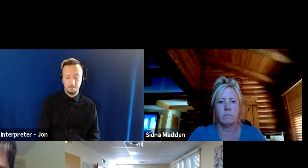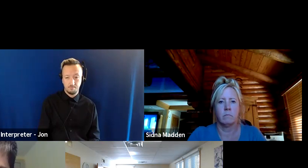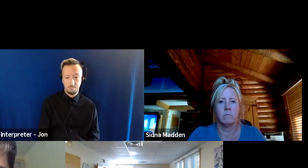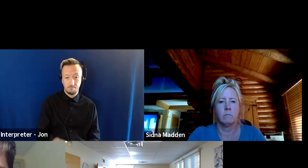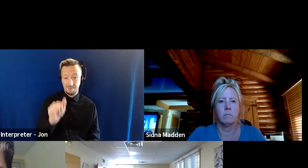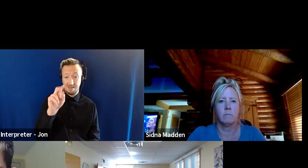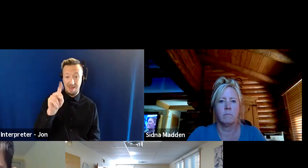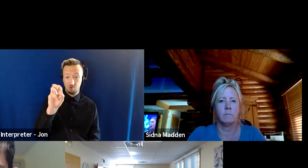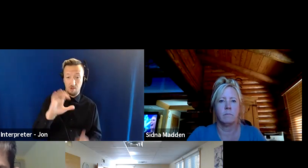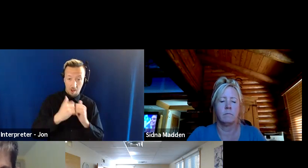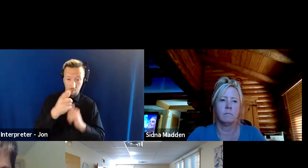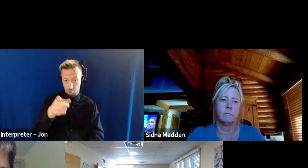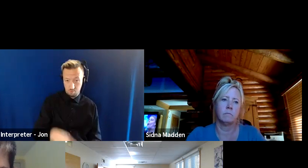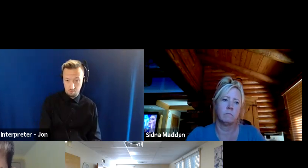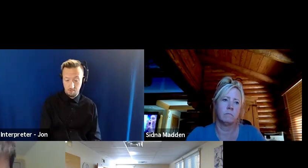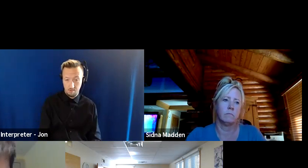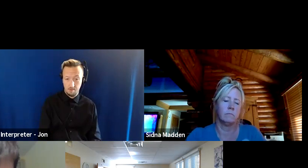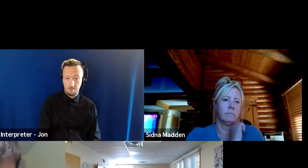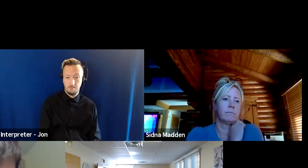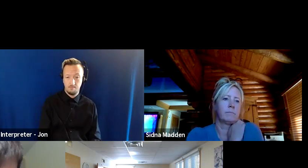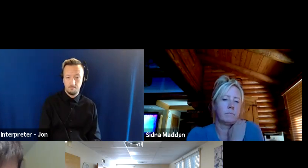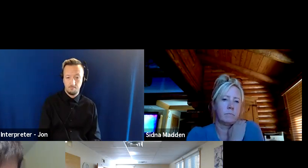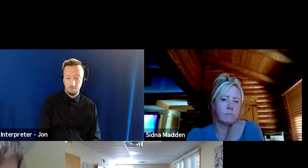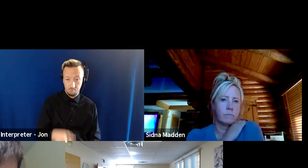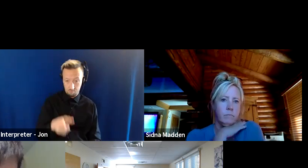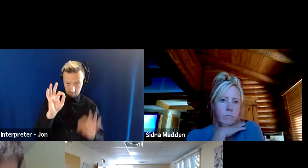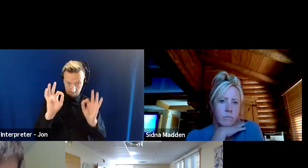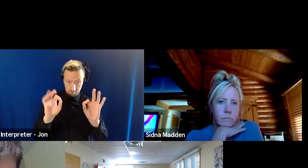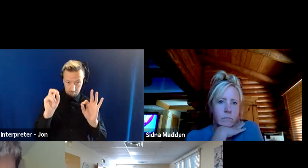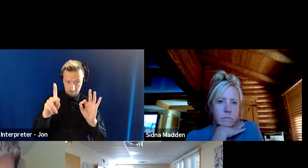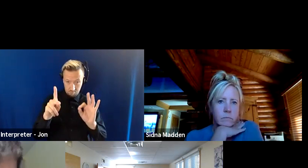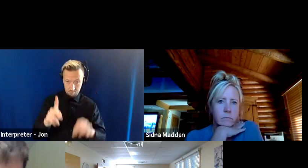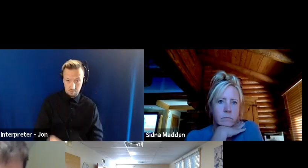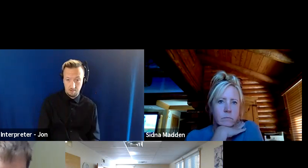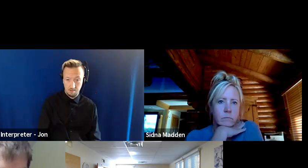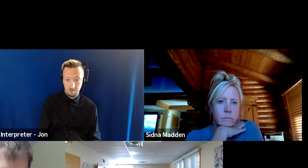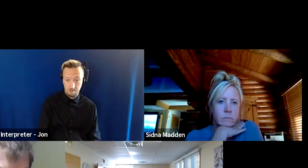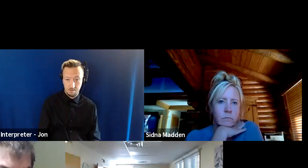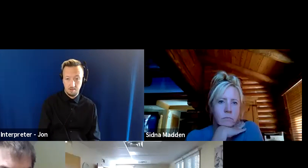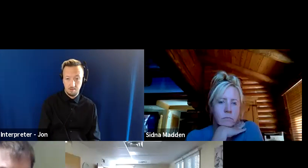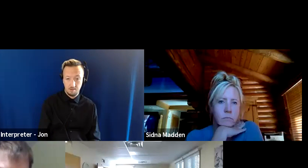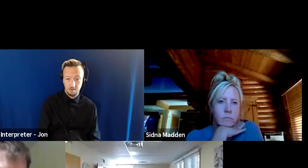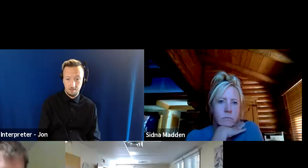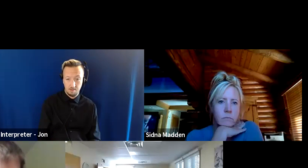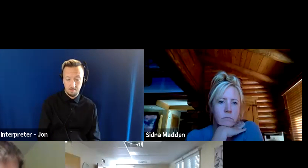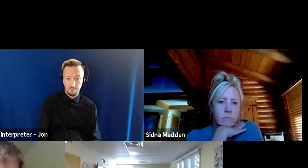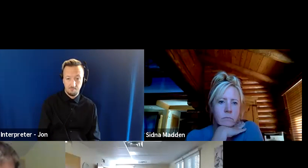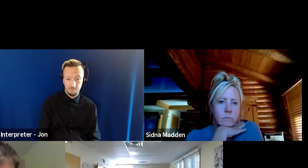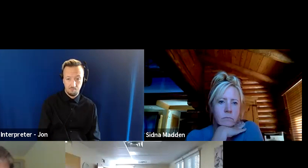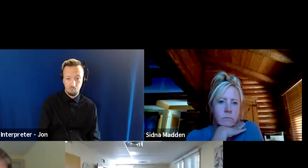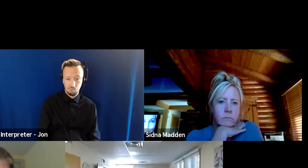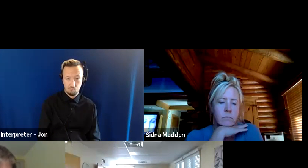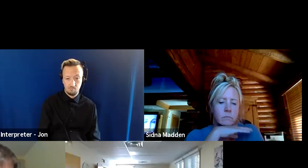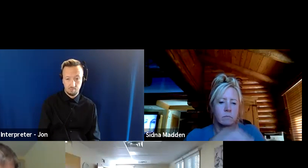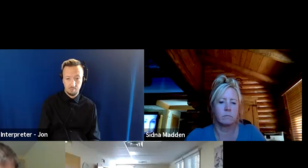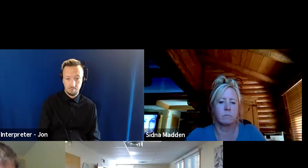Andrew, how you You'll doing? get a 20-second warning. Andrew, you doing good? 20 seconds. I'm doing good. I'm All